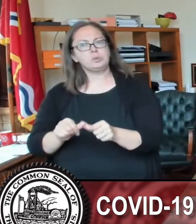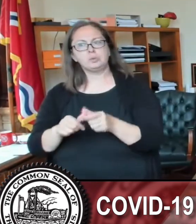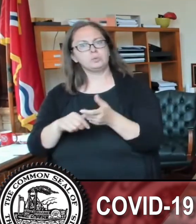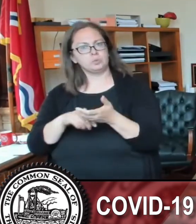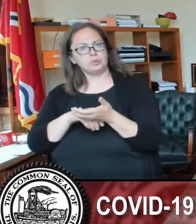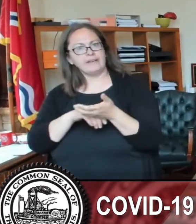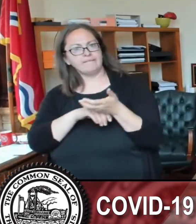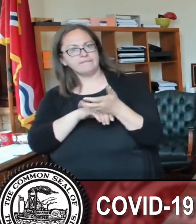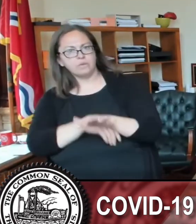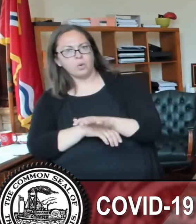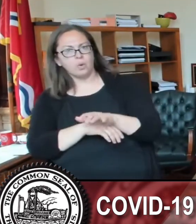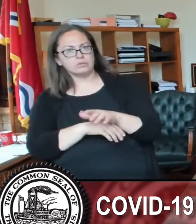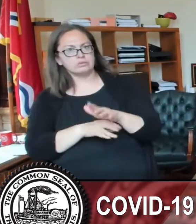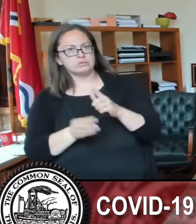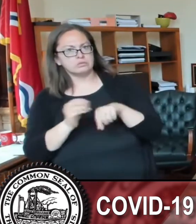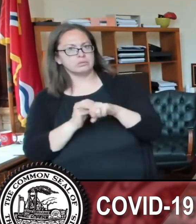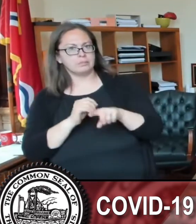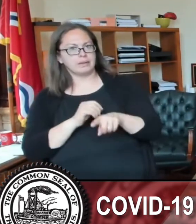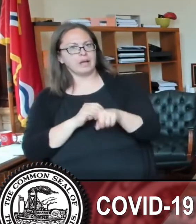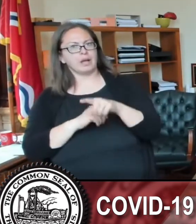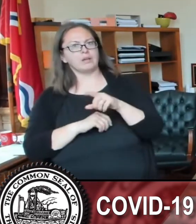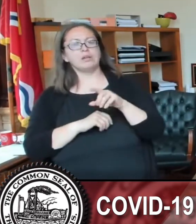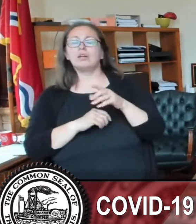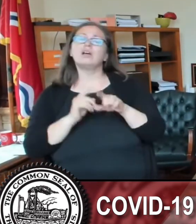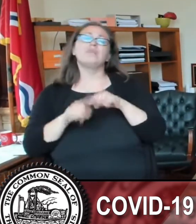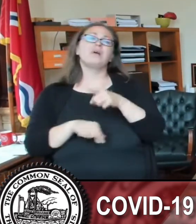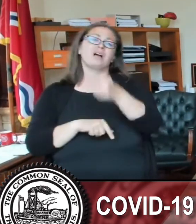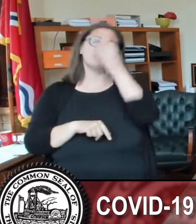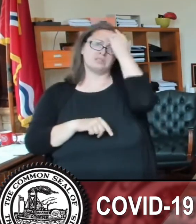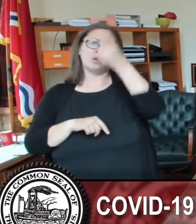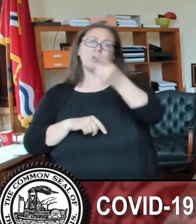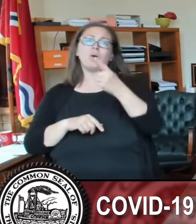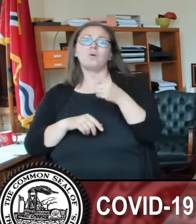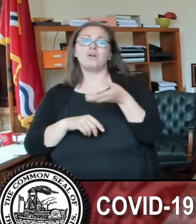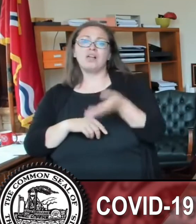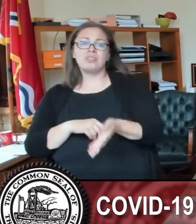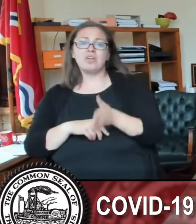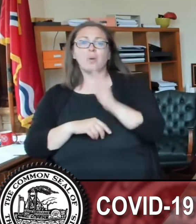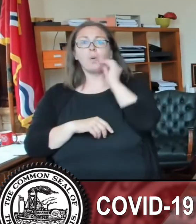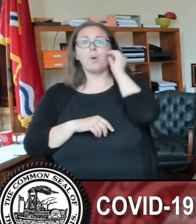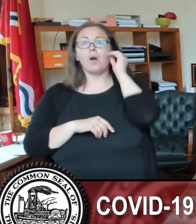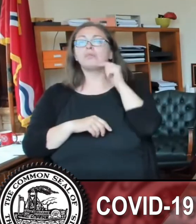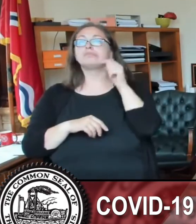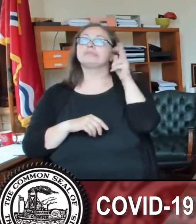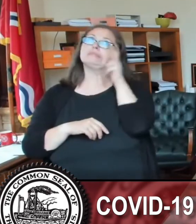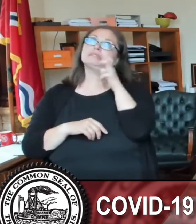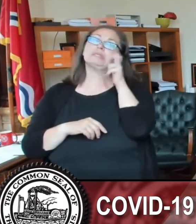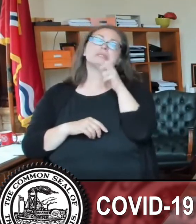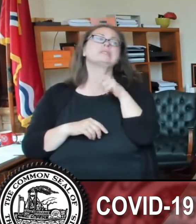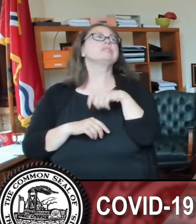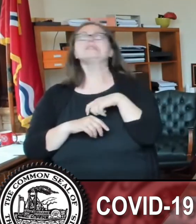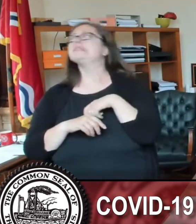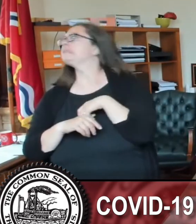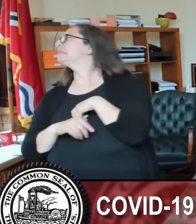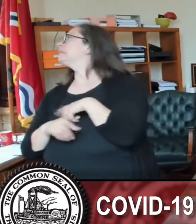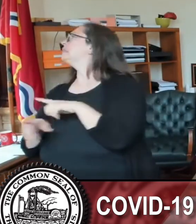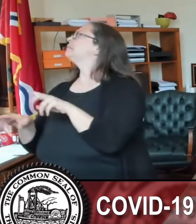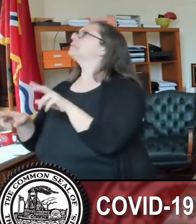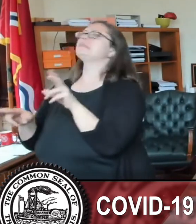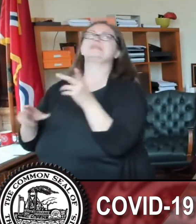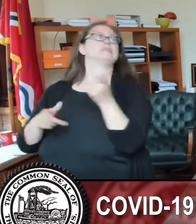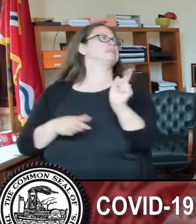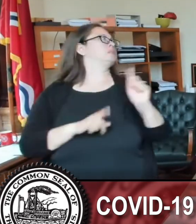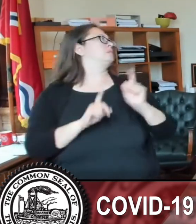fireworks this year. But as you know, if you're sitting at your house and listening to the fireworks and trying to figure out where that exactly